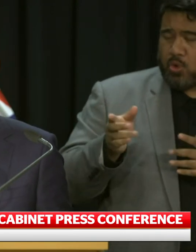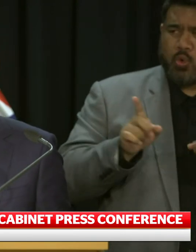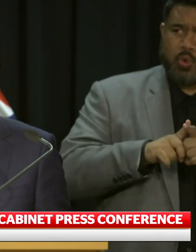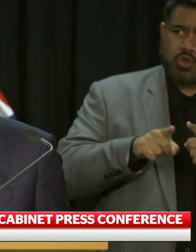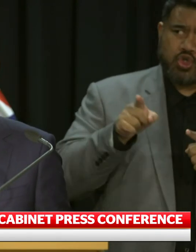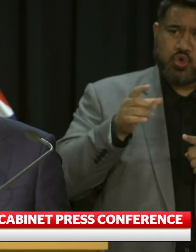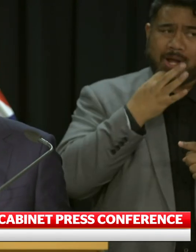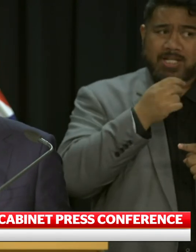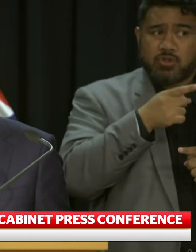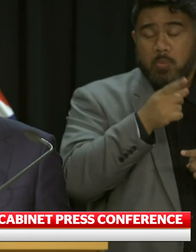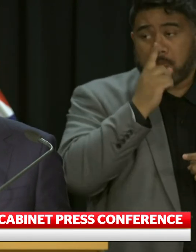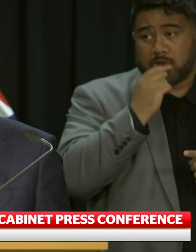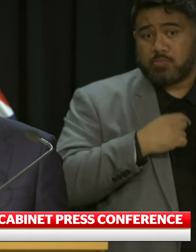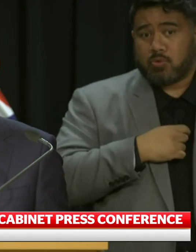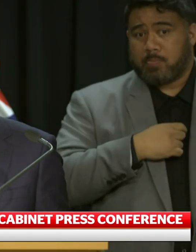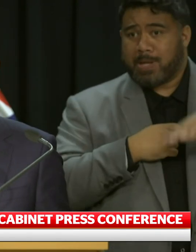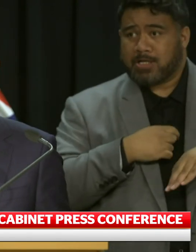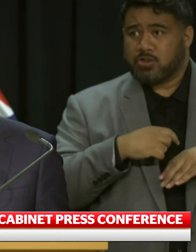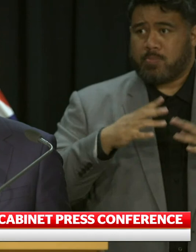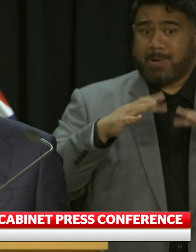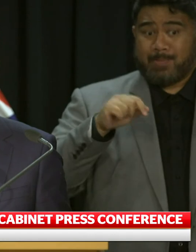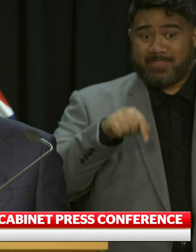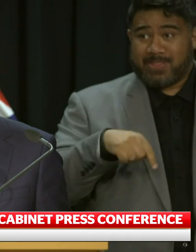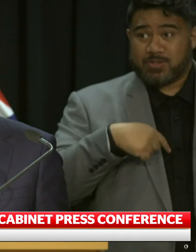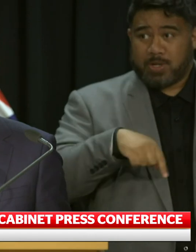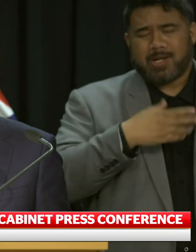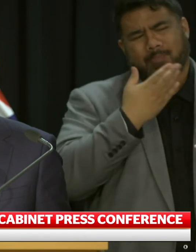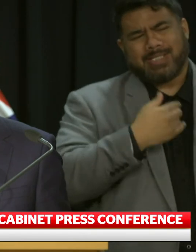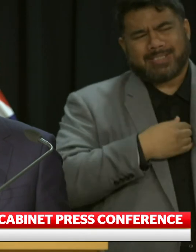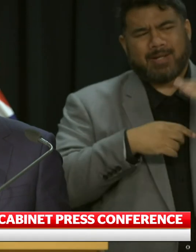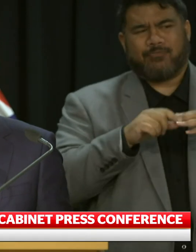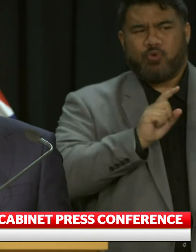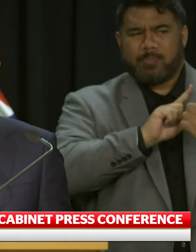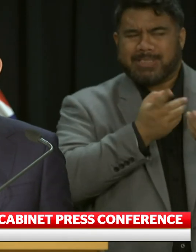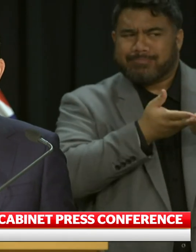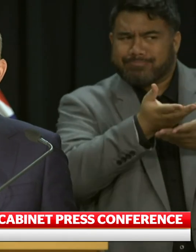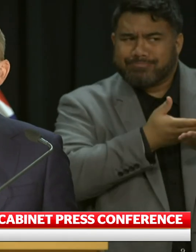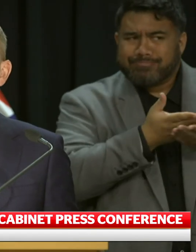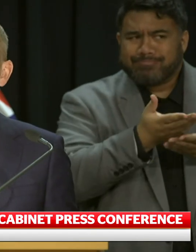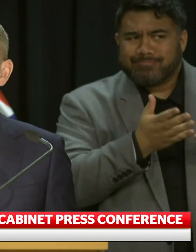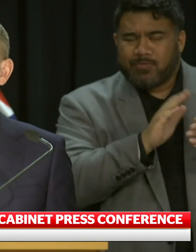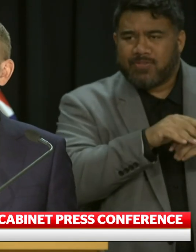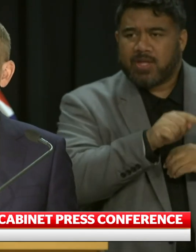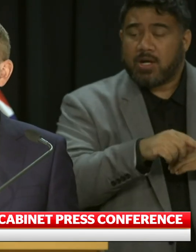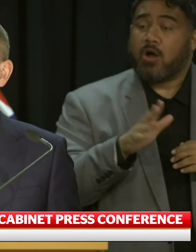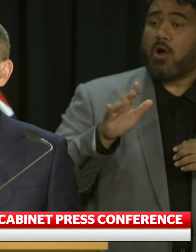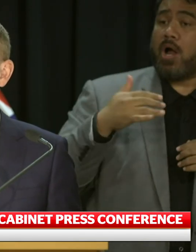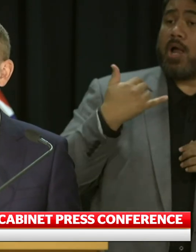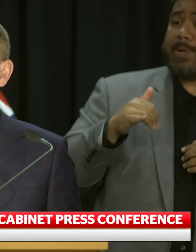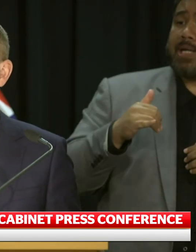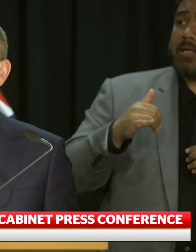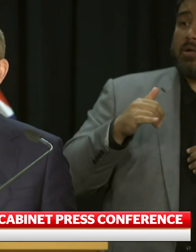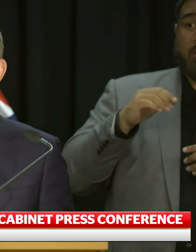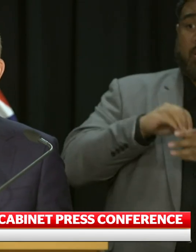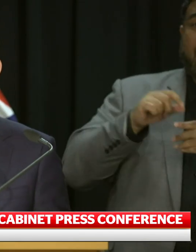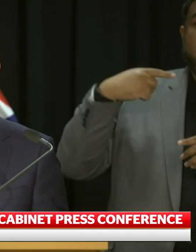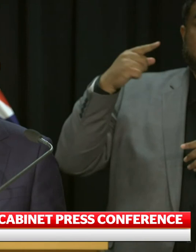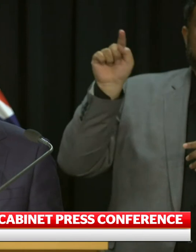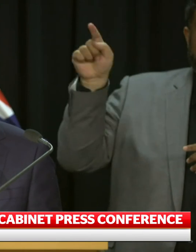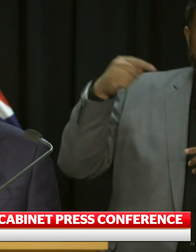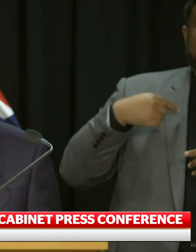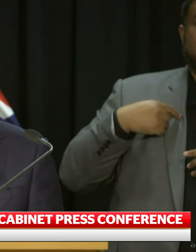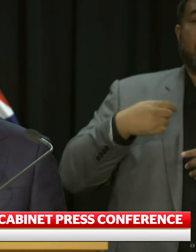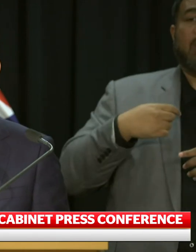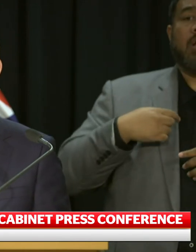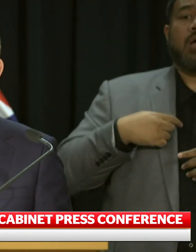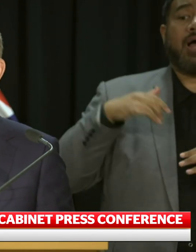with her returning to Parliament this week for you to perhaps sit down or have a chat at all? Certainly I left her several messages whilst I was in London. I think the first one